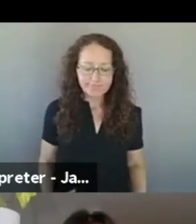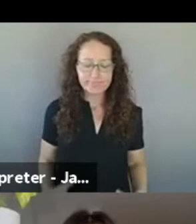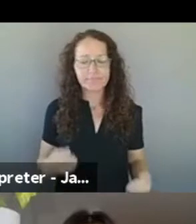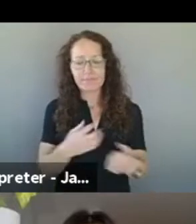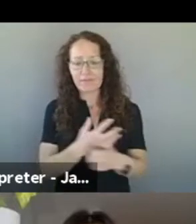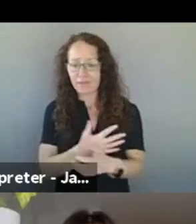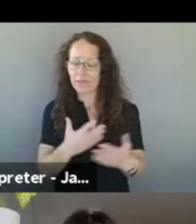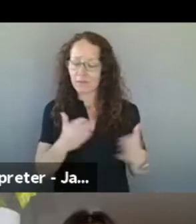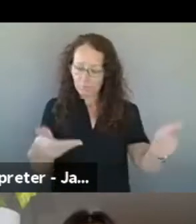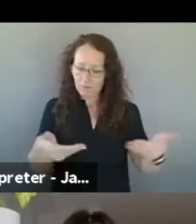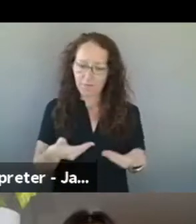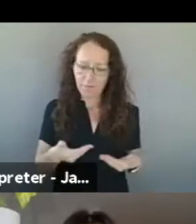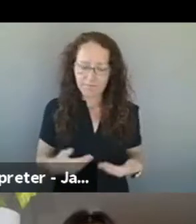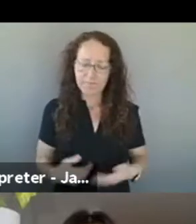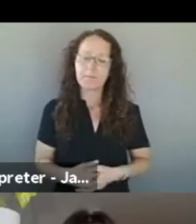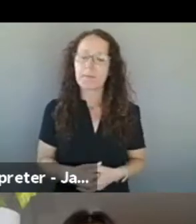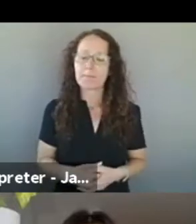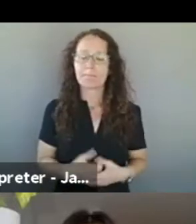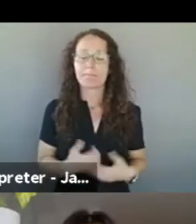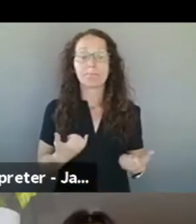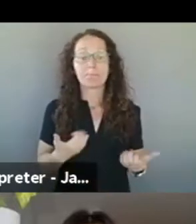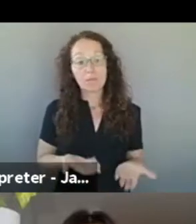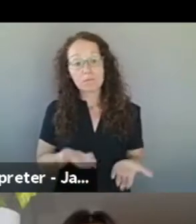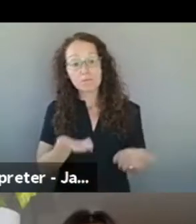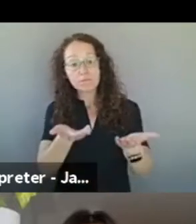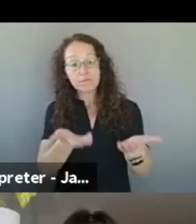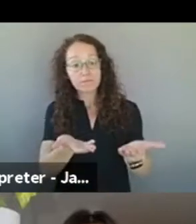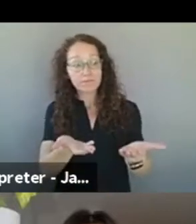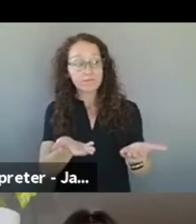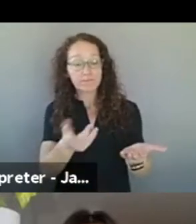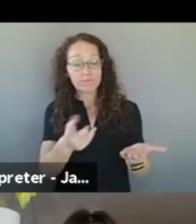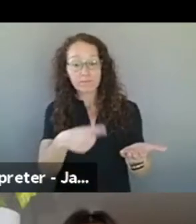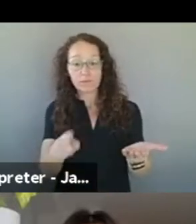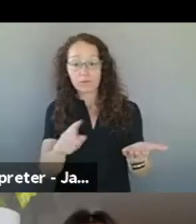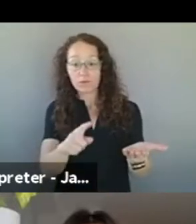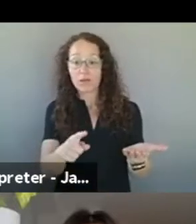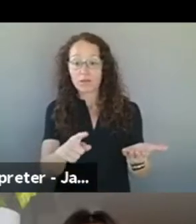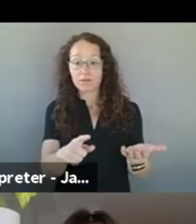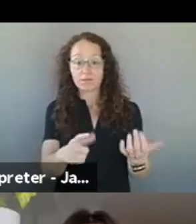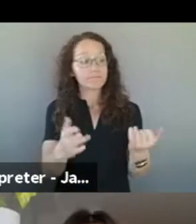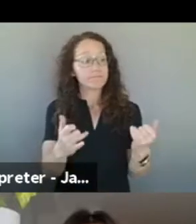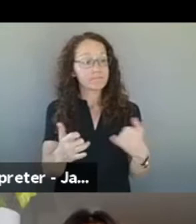I invite you into this time to look at